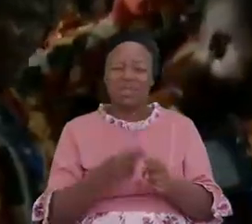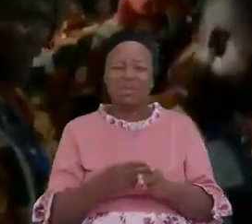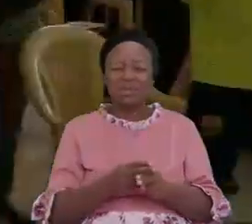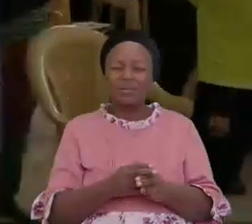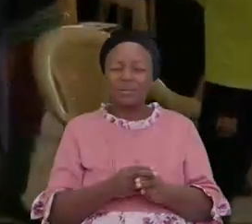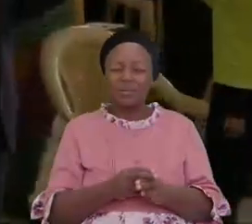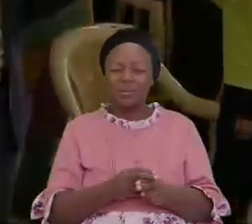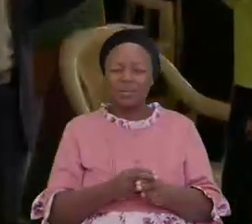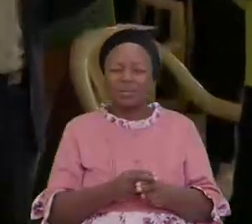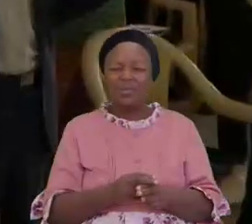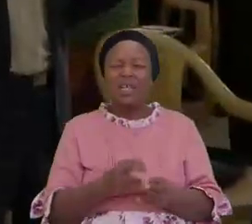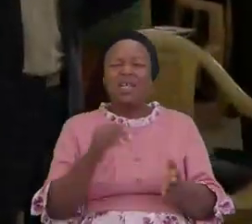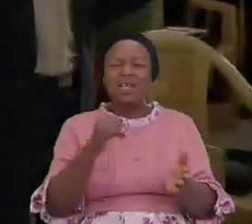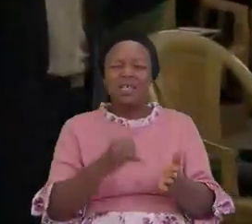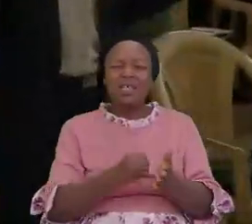It is